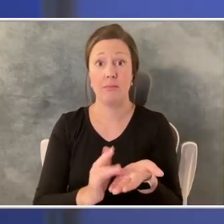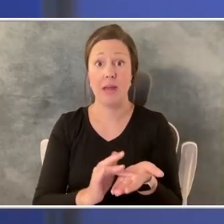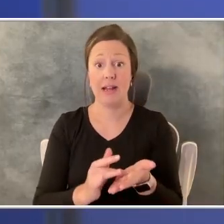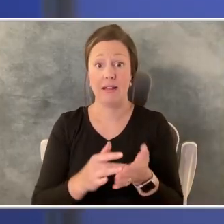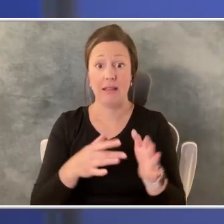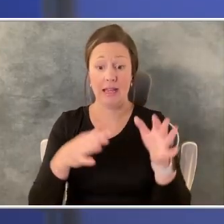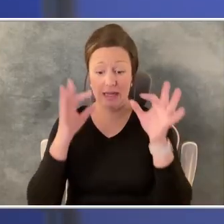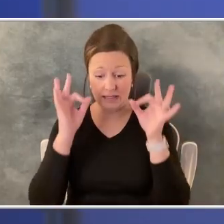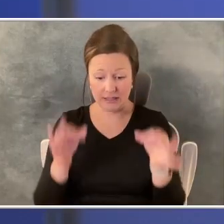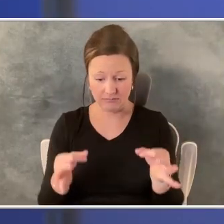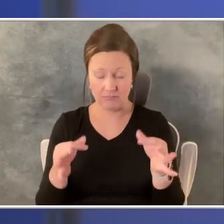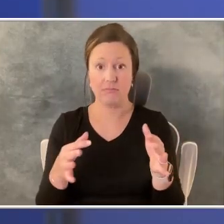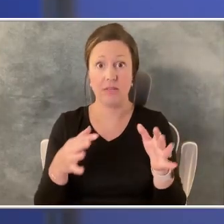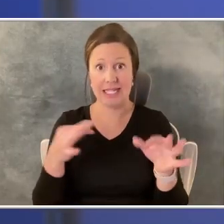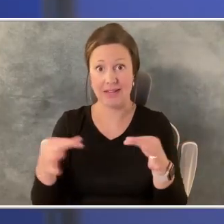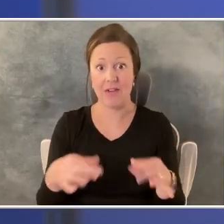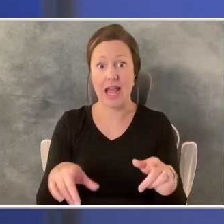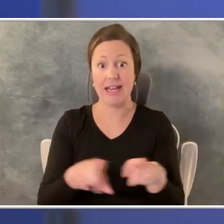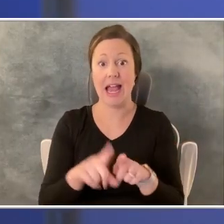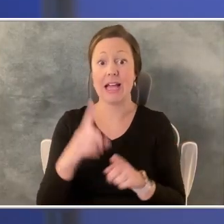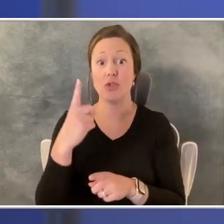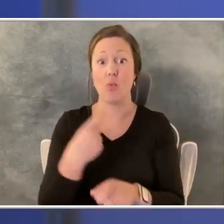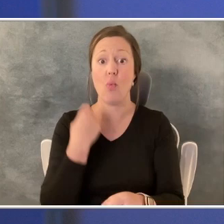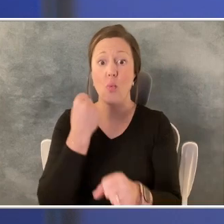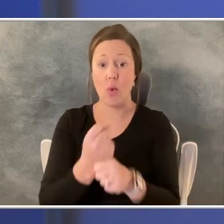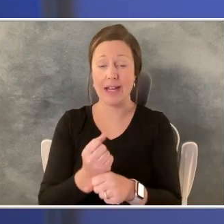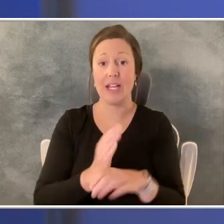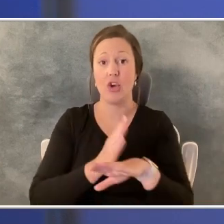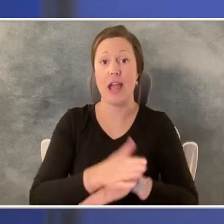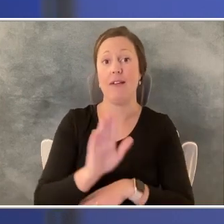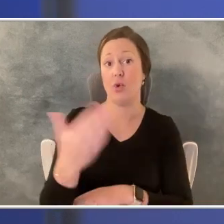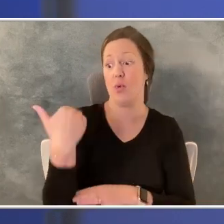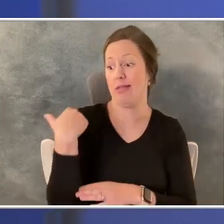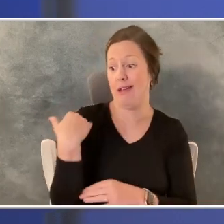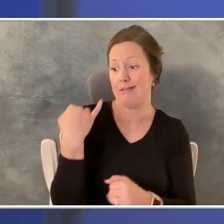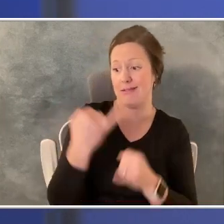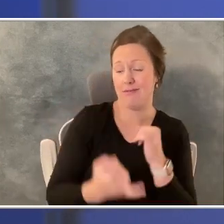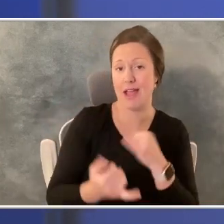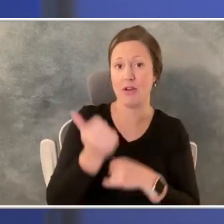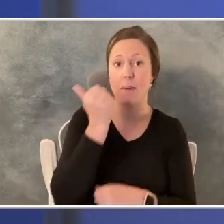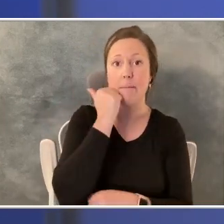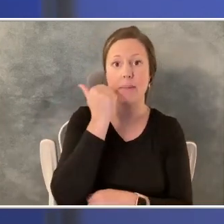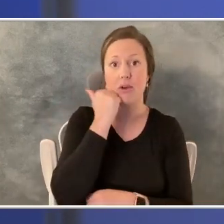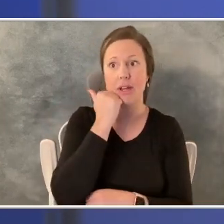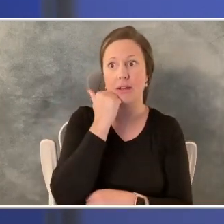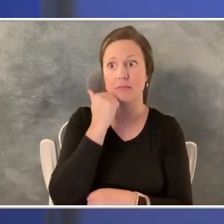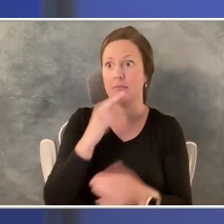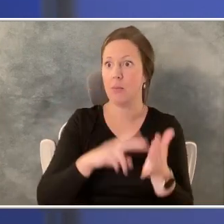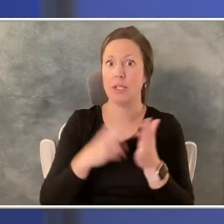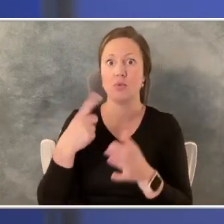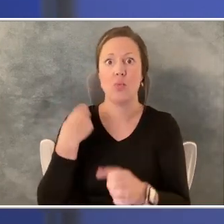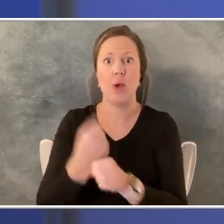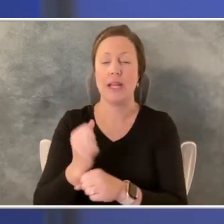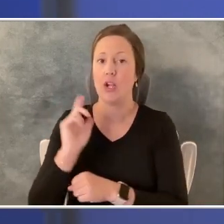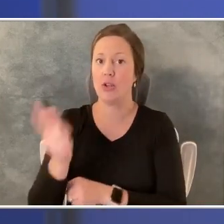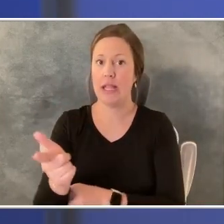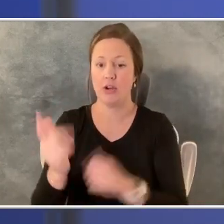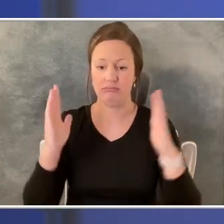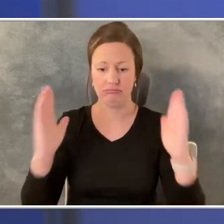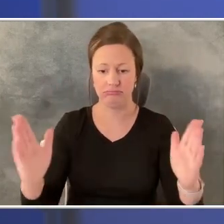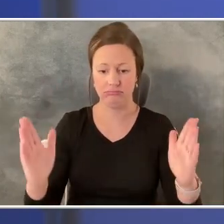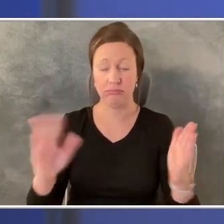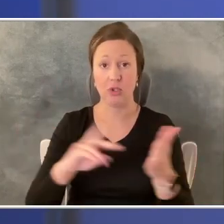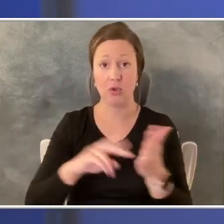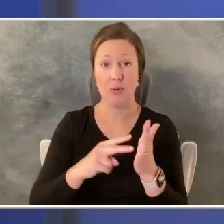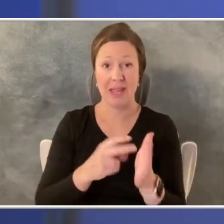year exactly to the day after your last final menstrual period. And so everything before that is premenopause